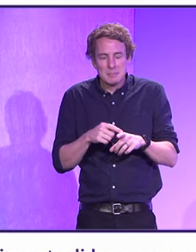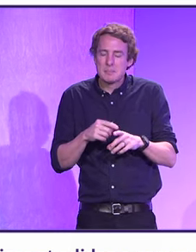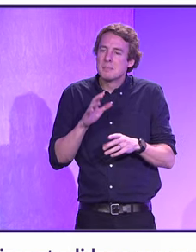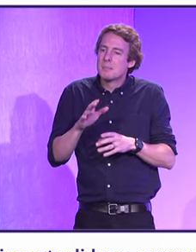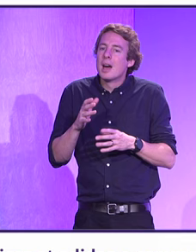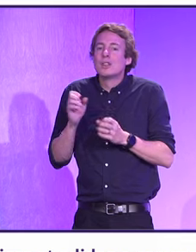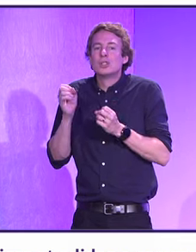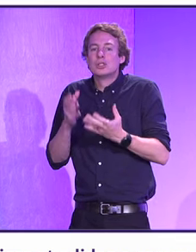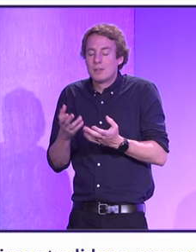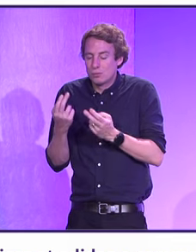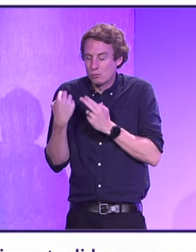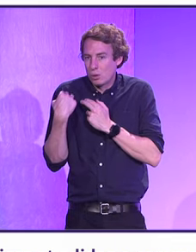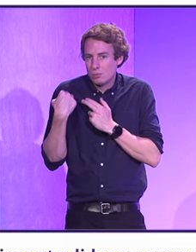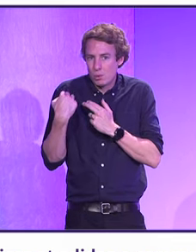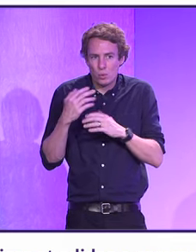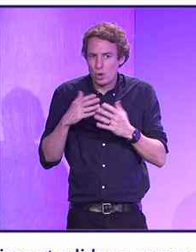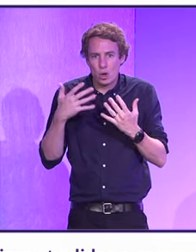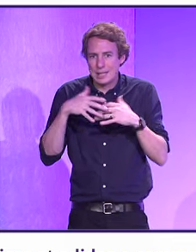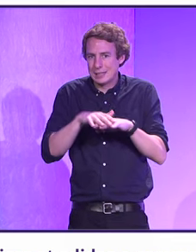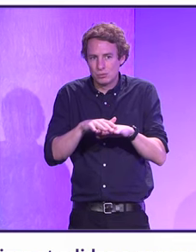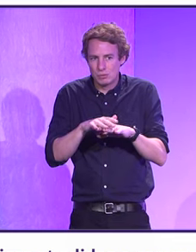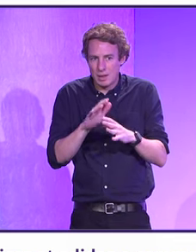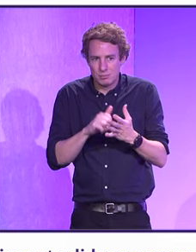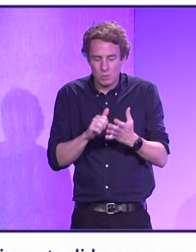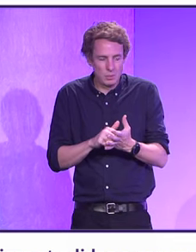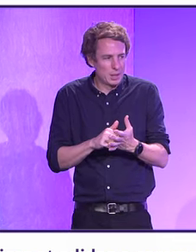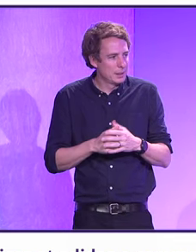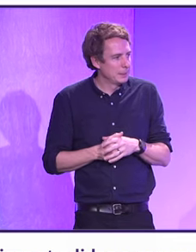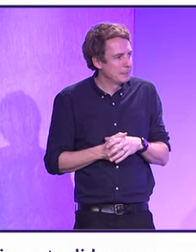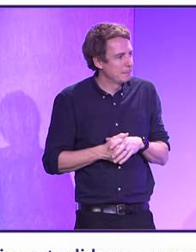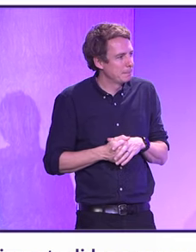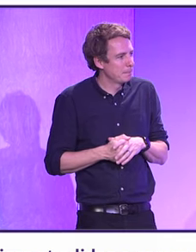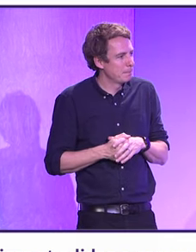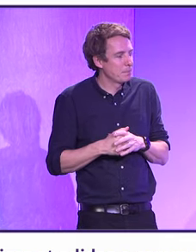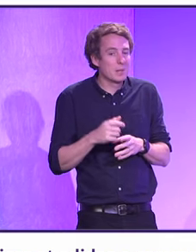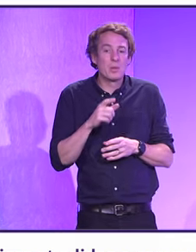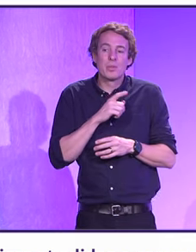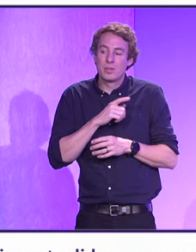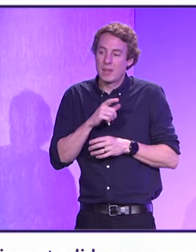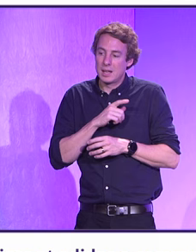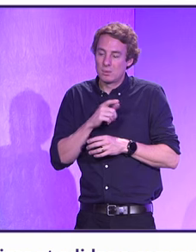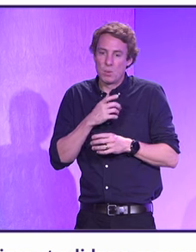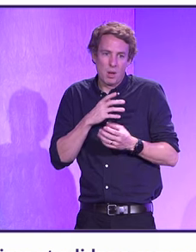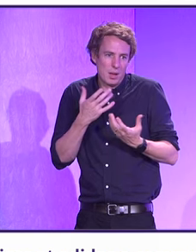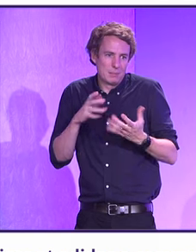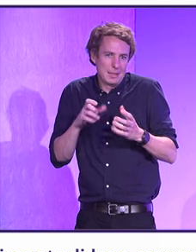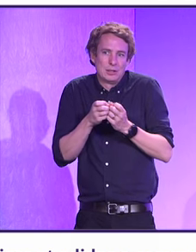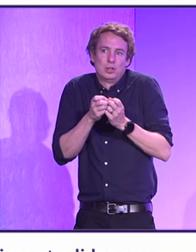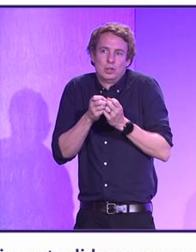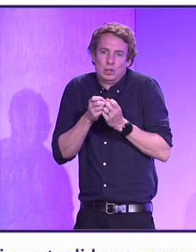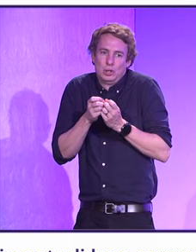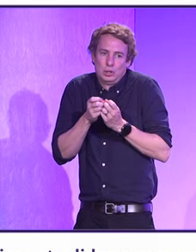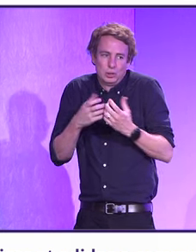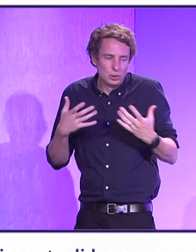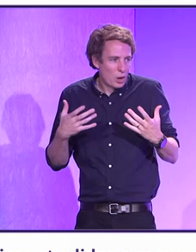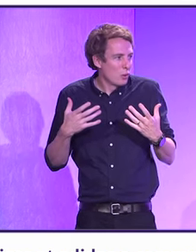also responsible for the issue, it did not integrate or did not have the tracing with our APM tool. And that's the reason why we had